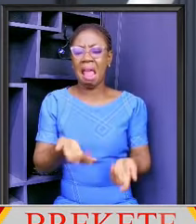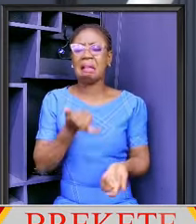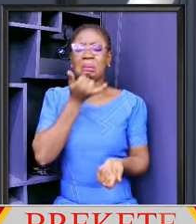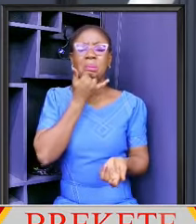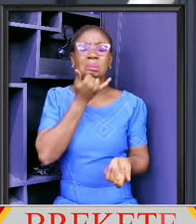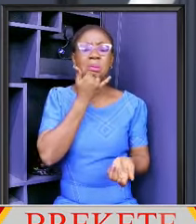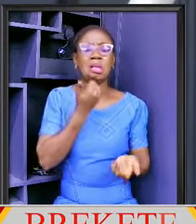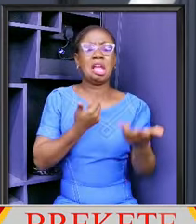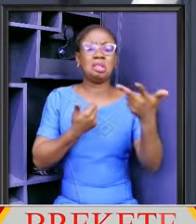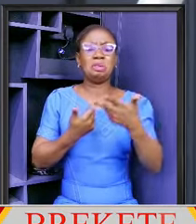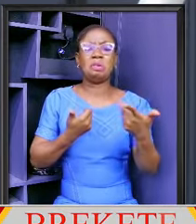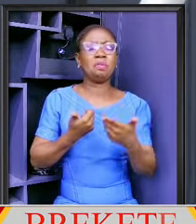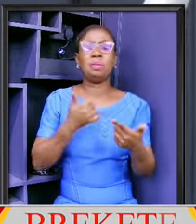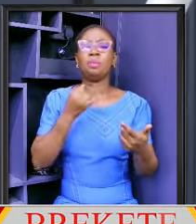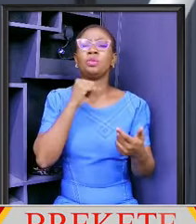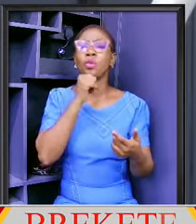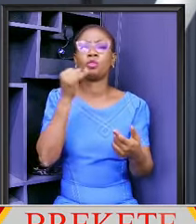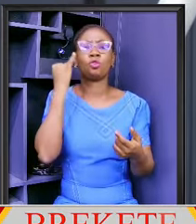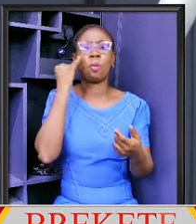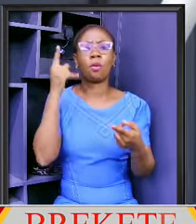enter the same aeroplane.